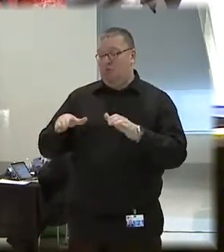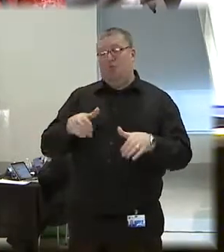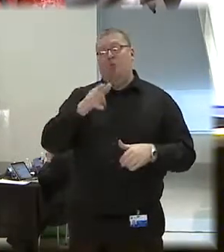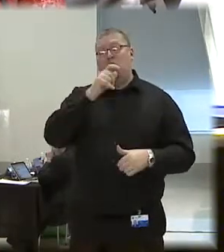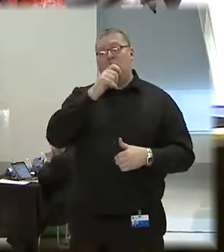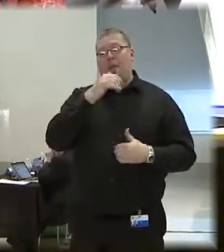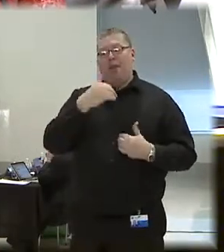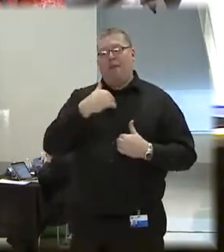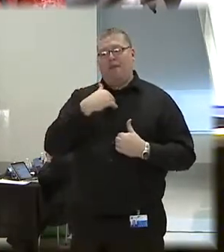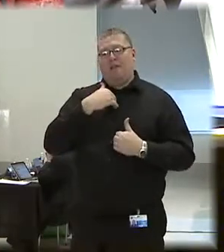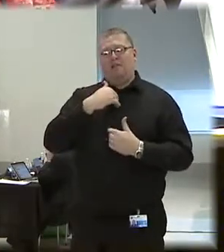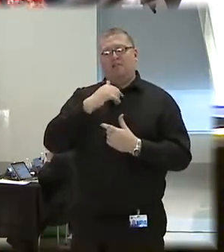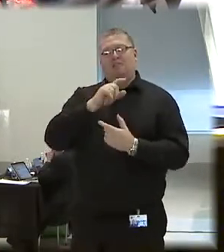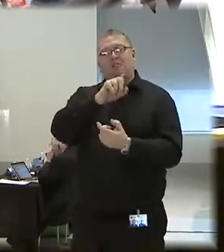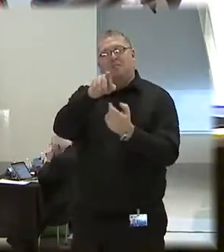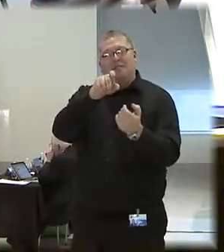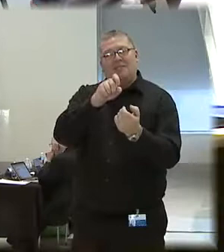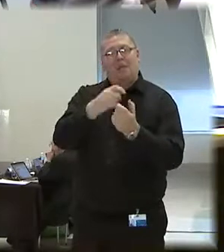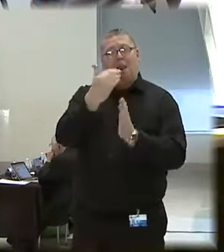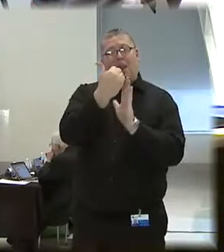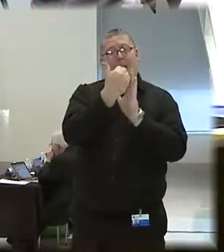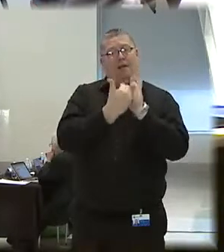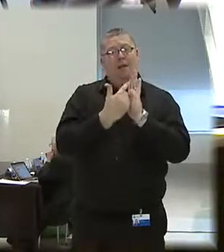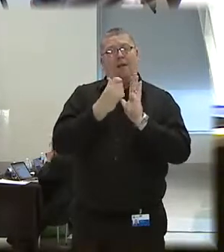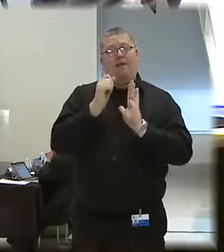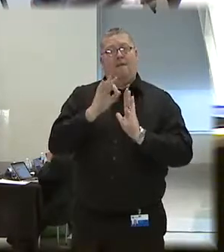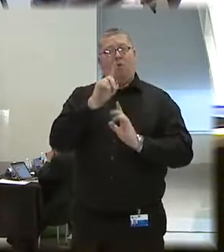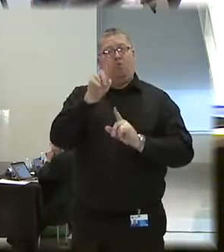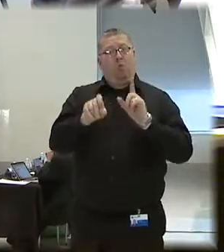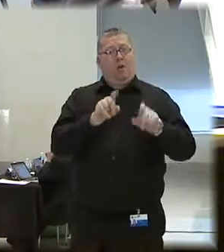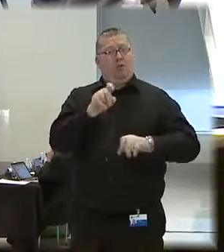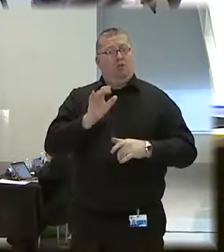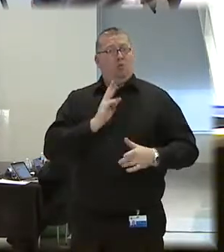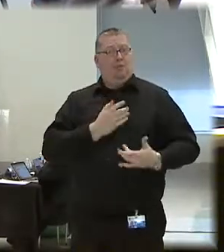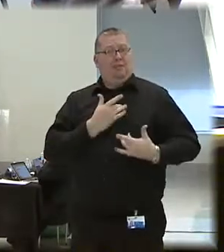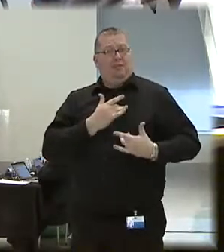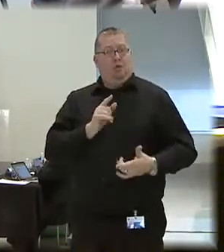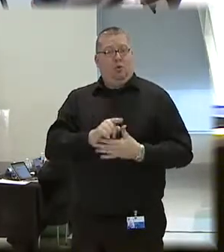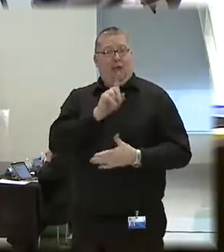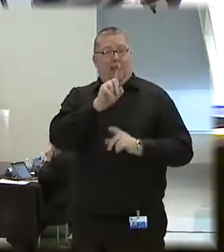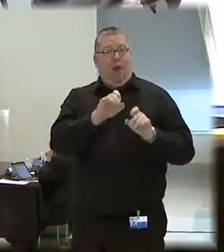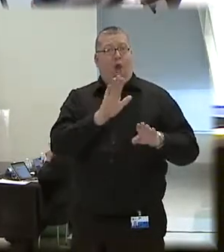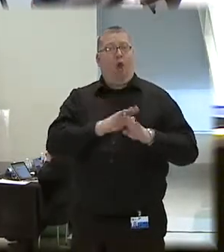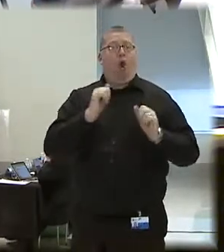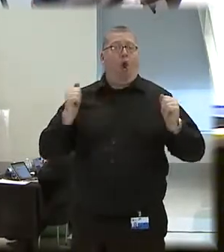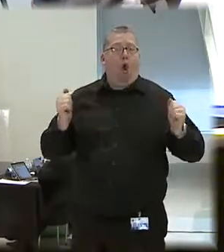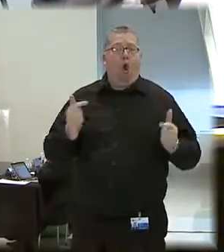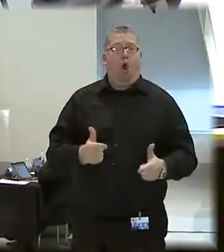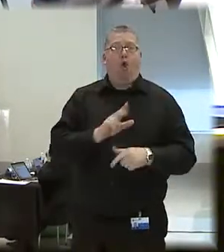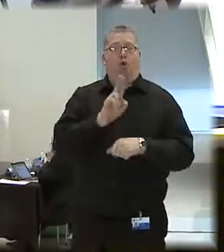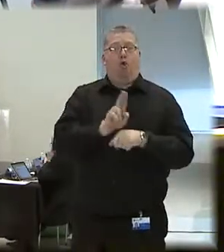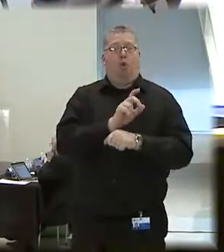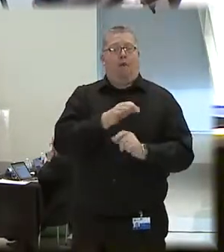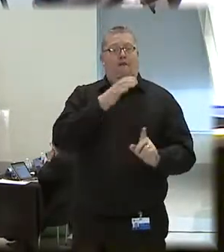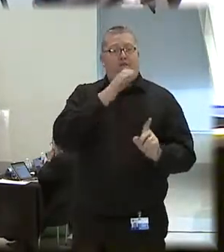a prescribed set of questions that is asked on every use of force so that you can actually compare